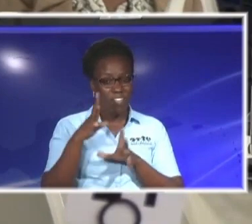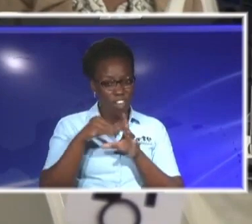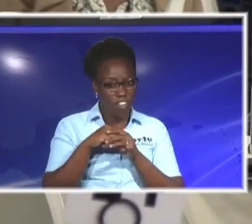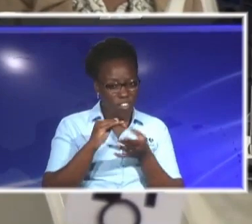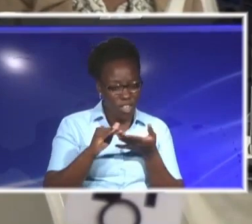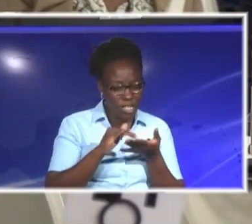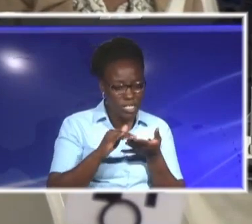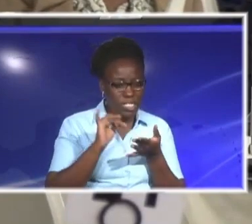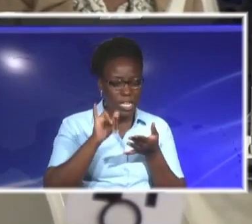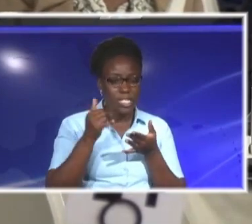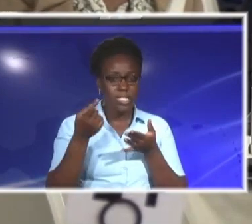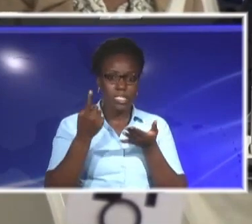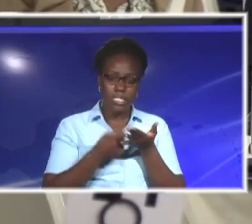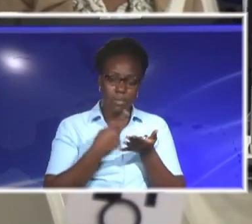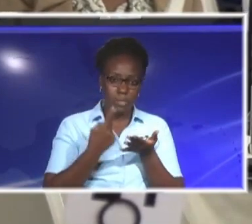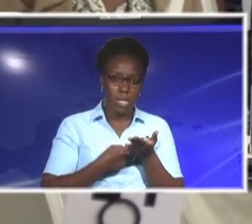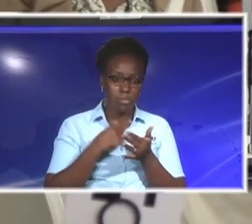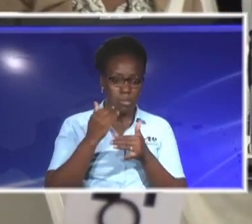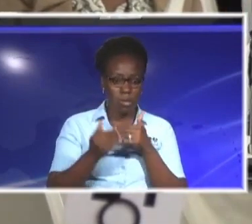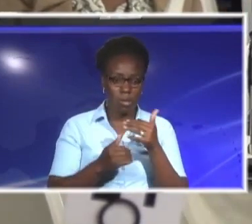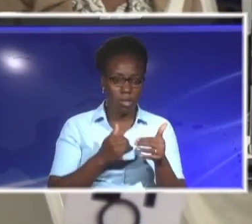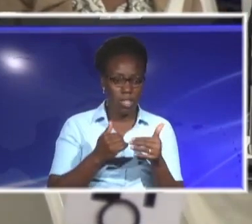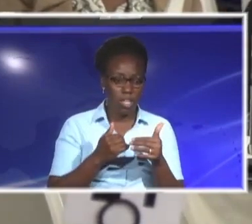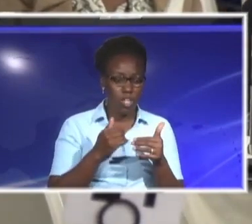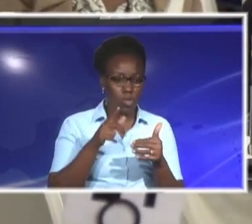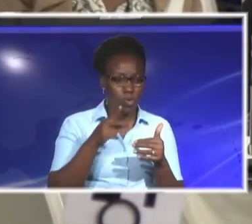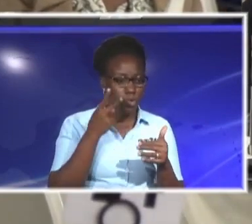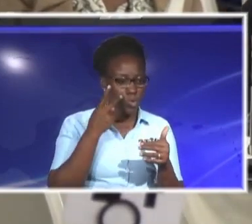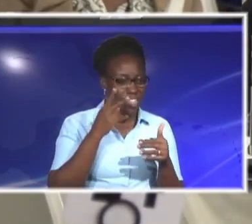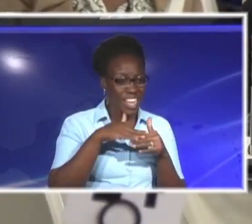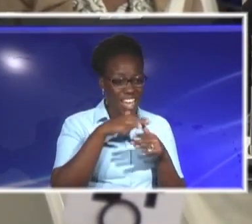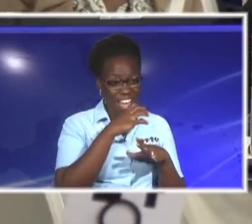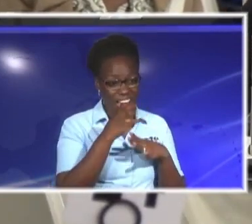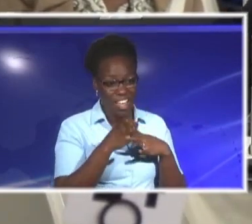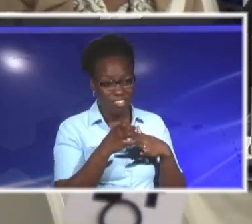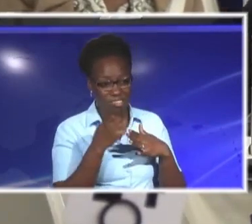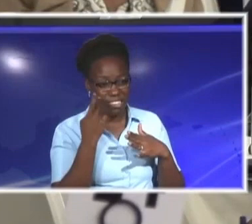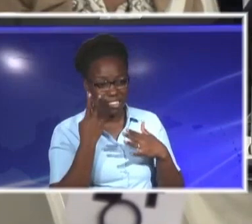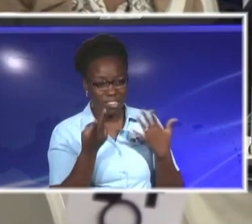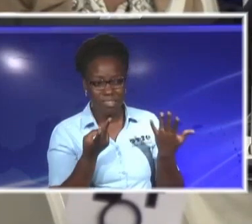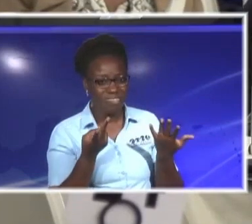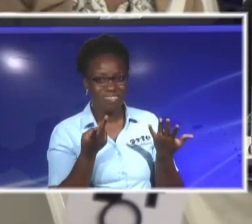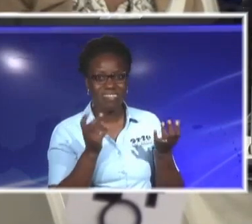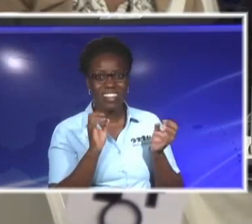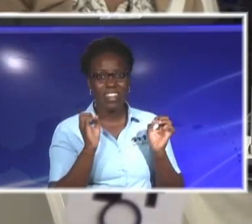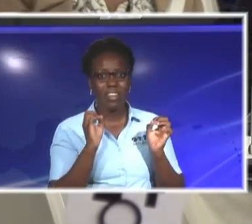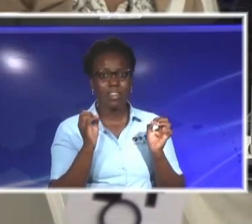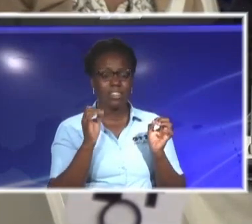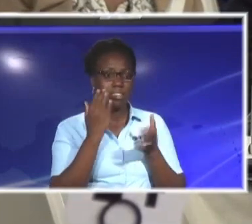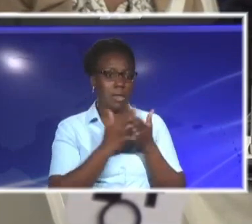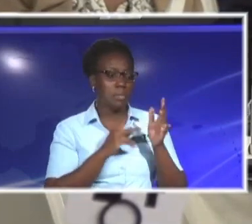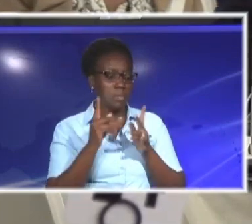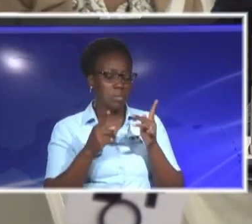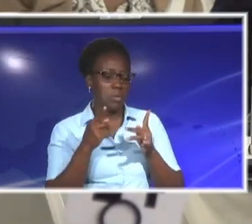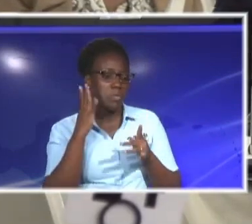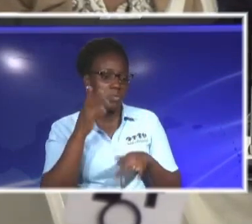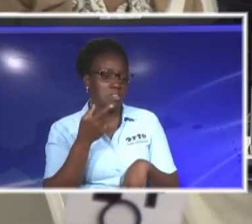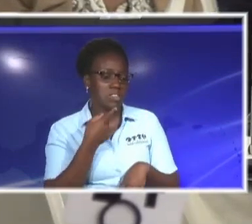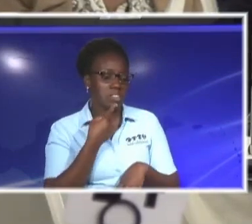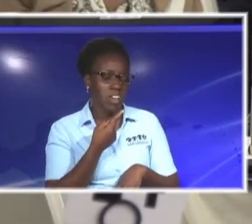it produces the result that you don't want, that people are going to say, I do not forgive this